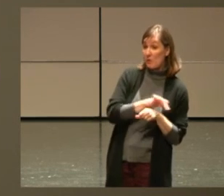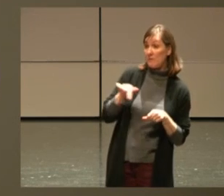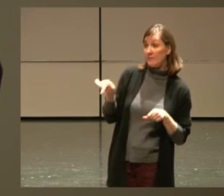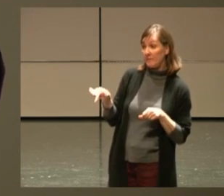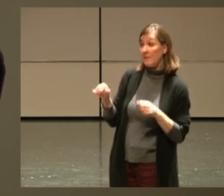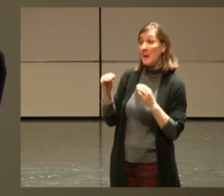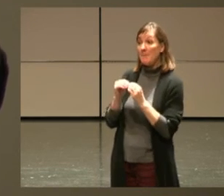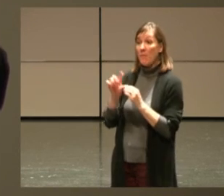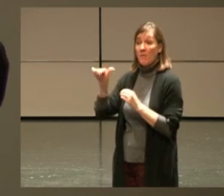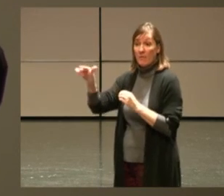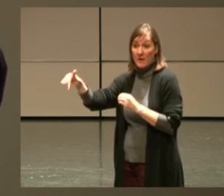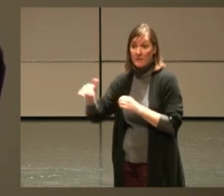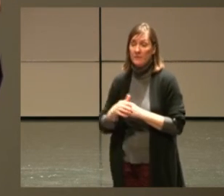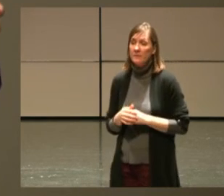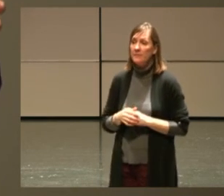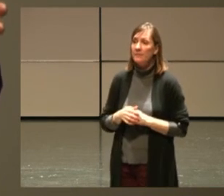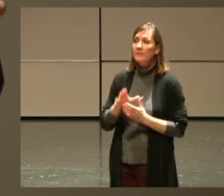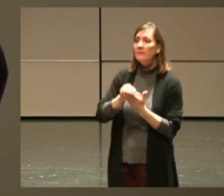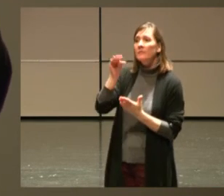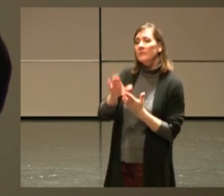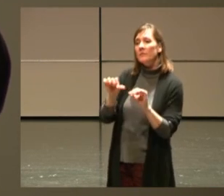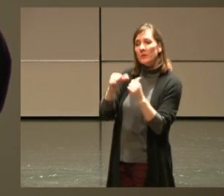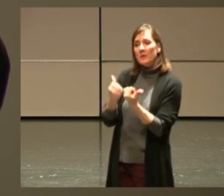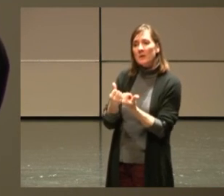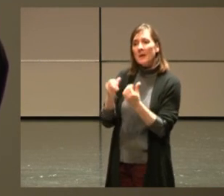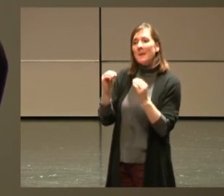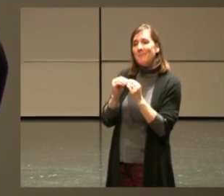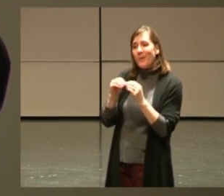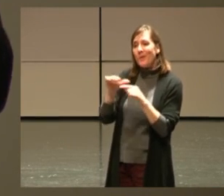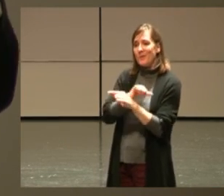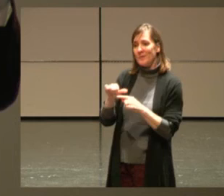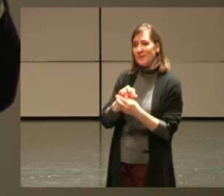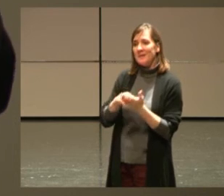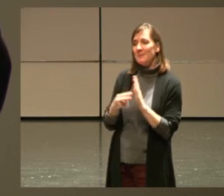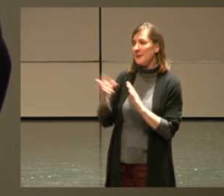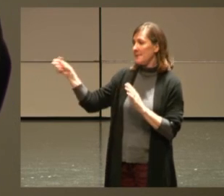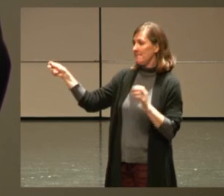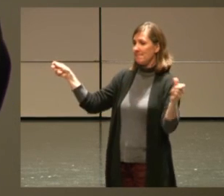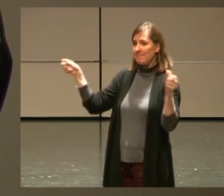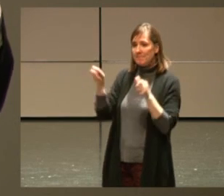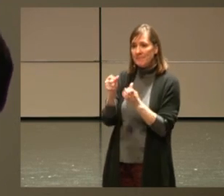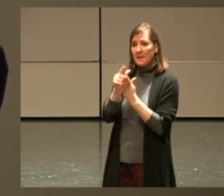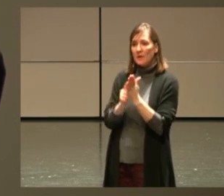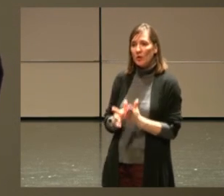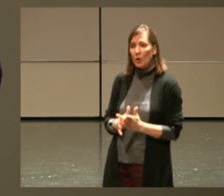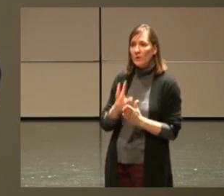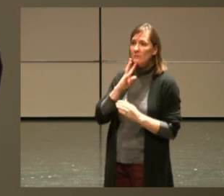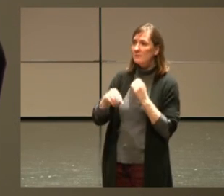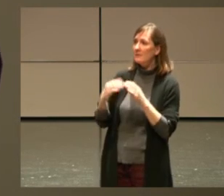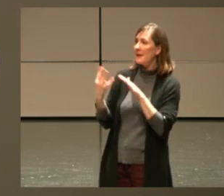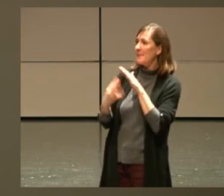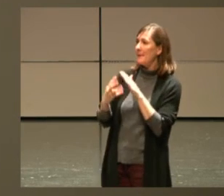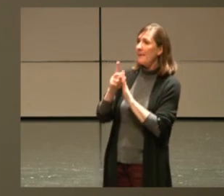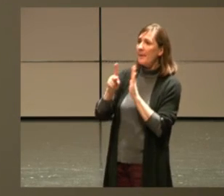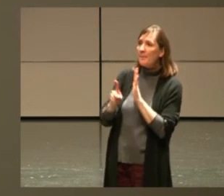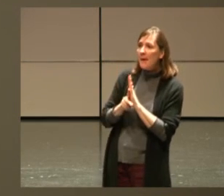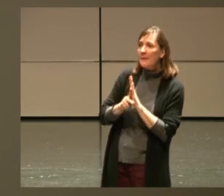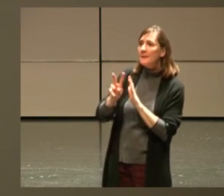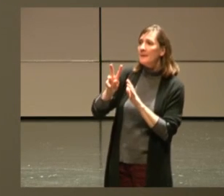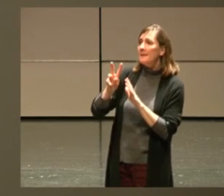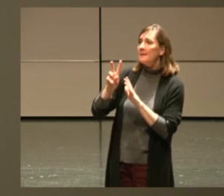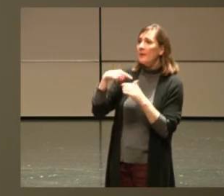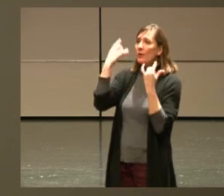is scheduling some additional training, and we have lawyers coming in to talk about immigration policy, and the date's been set. I'll show you a flyer for